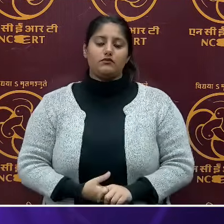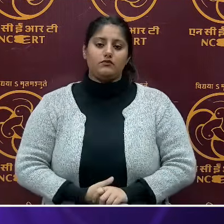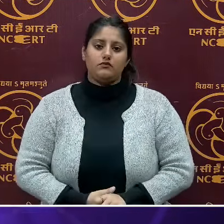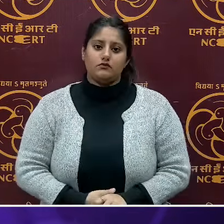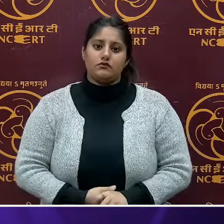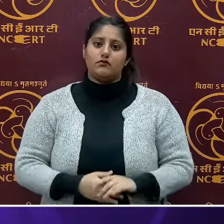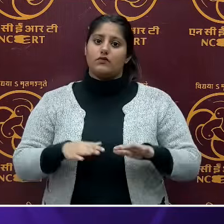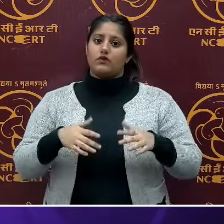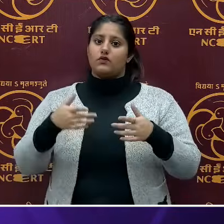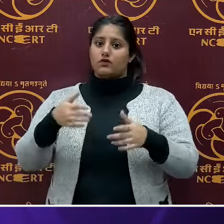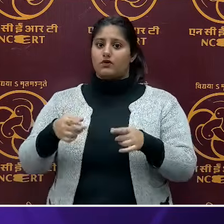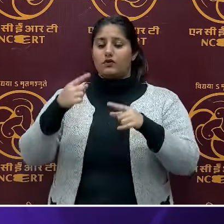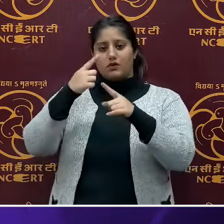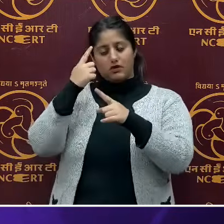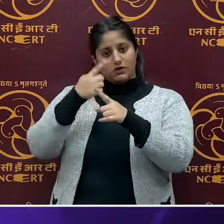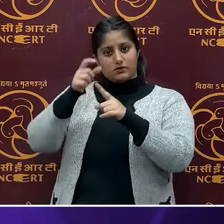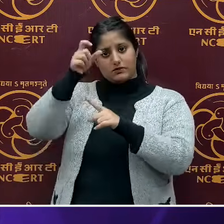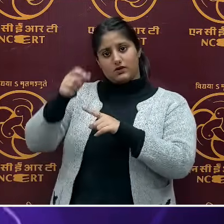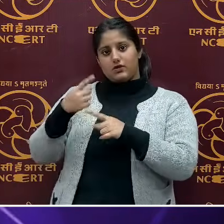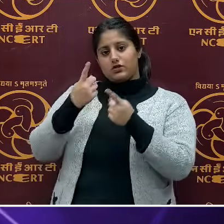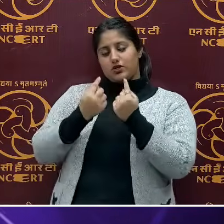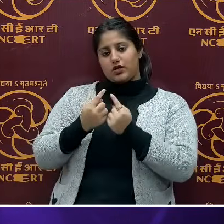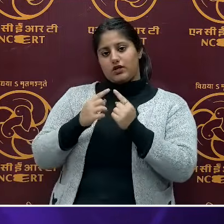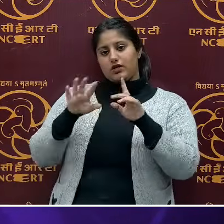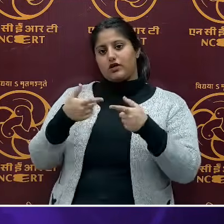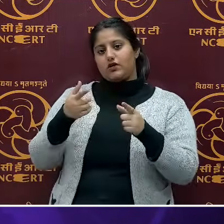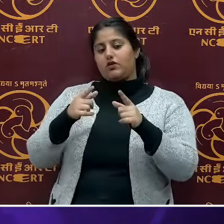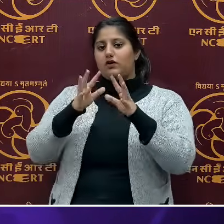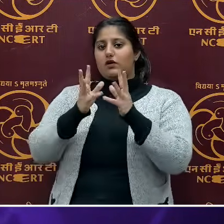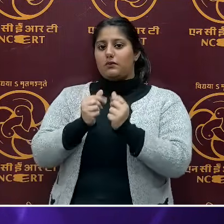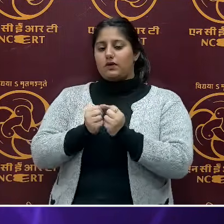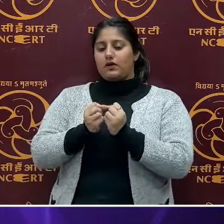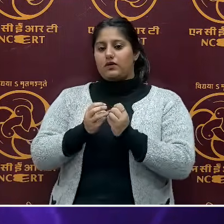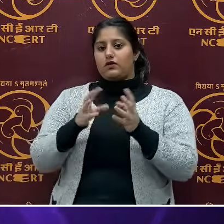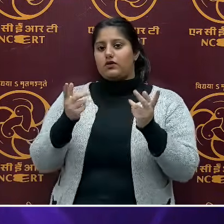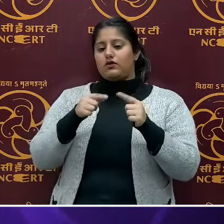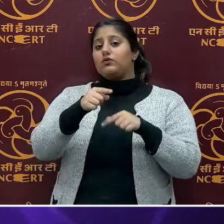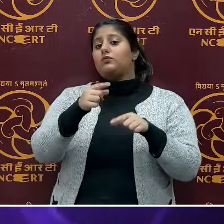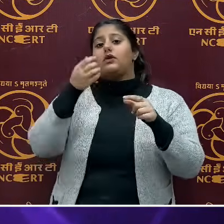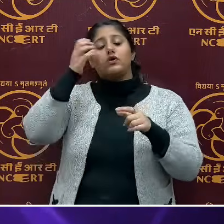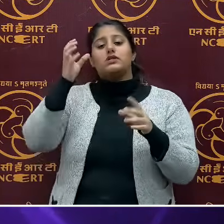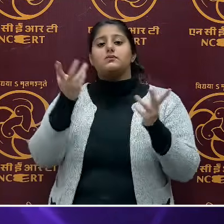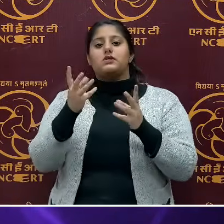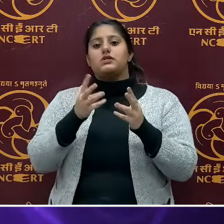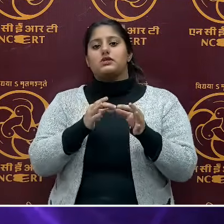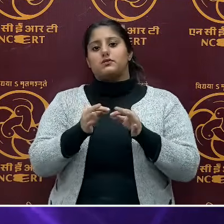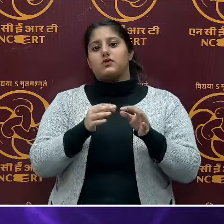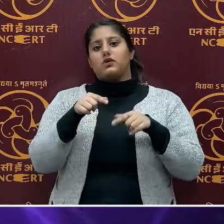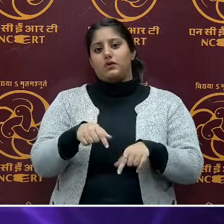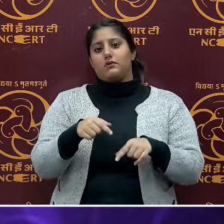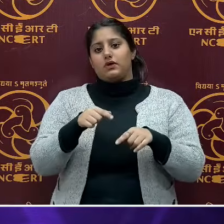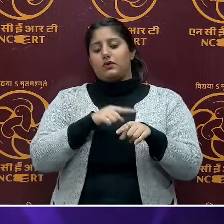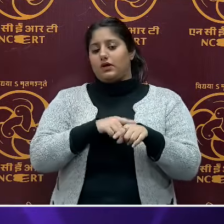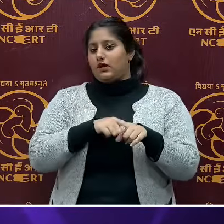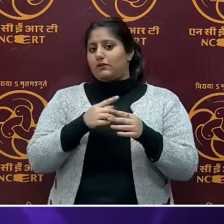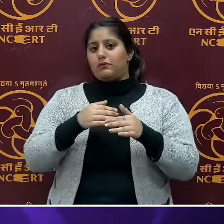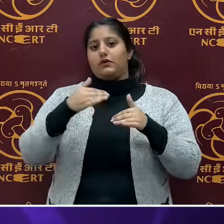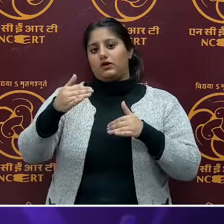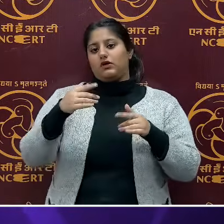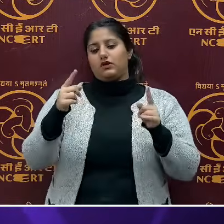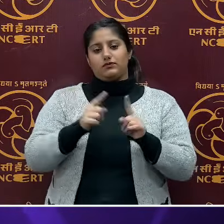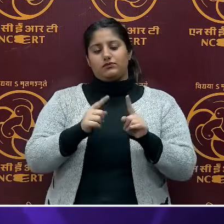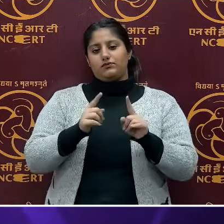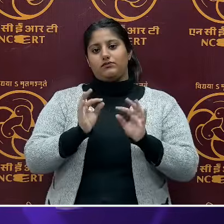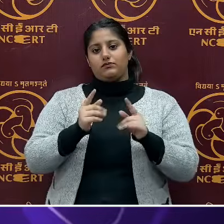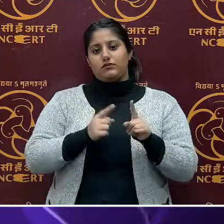dth.class8@cit.nic.in and ma'am will check your answers and thereby we will calculate how much you've understood the concept. And now because we did not have enough time in the